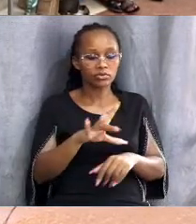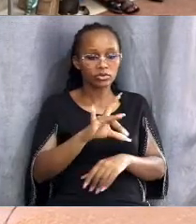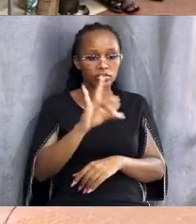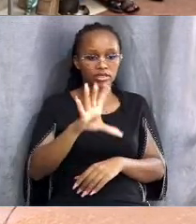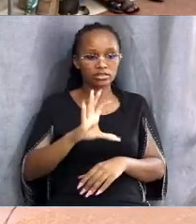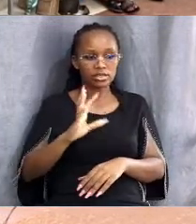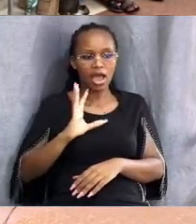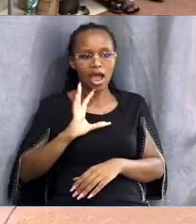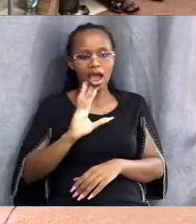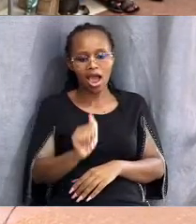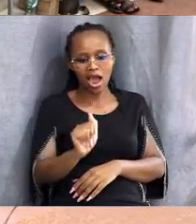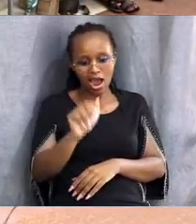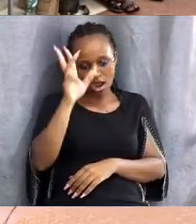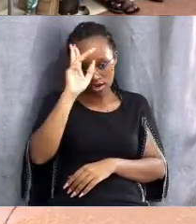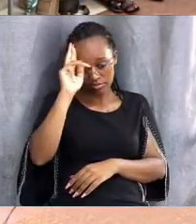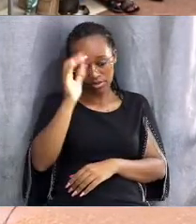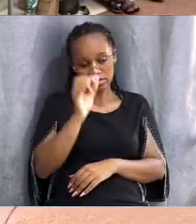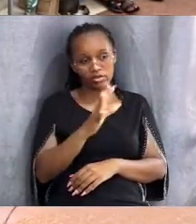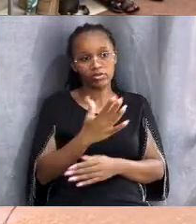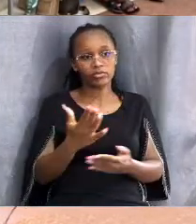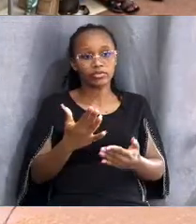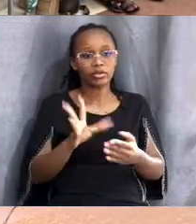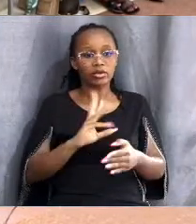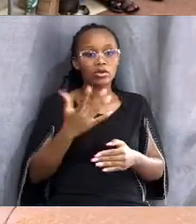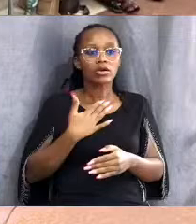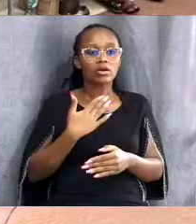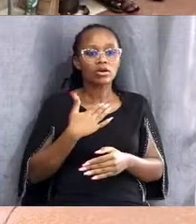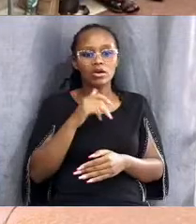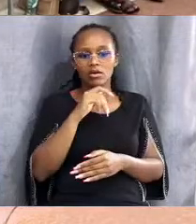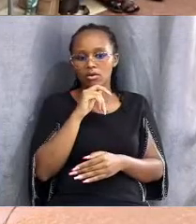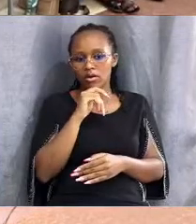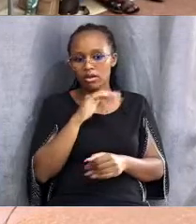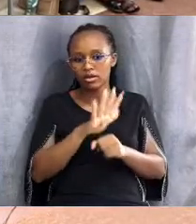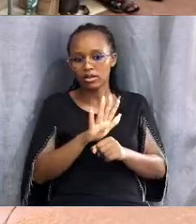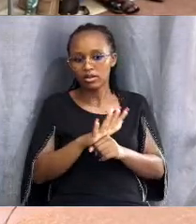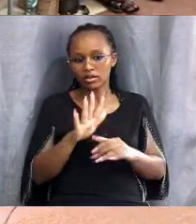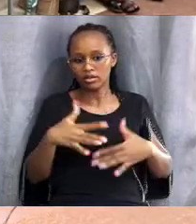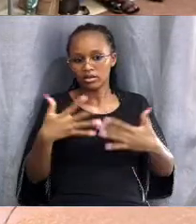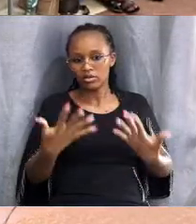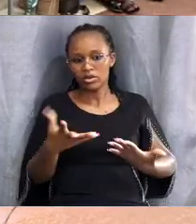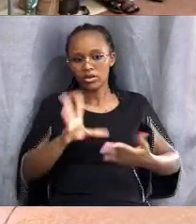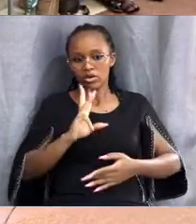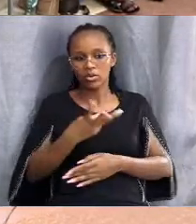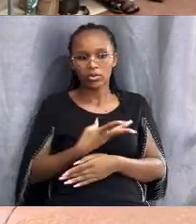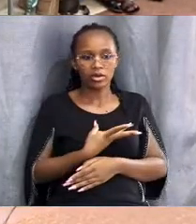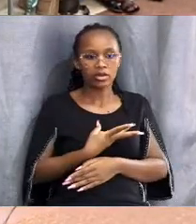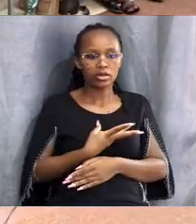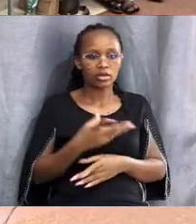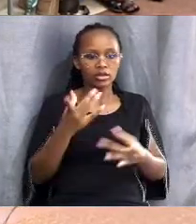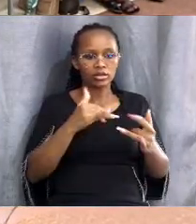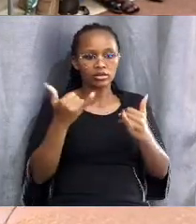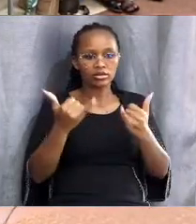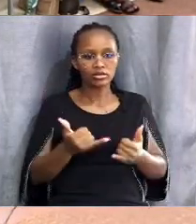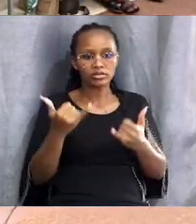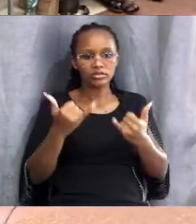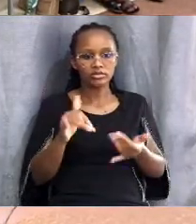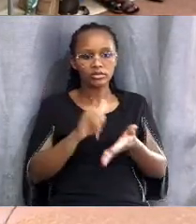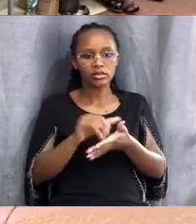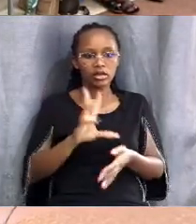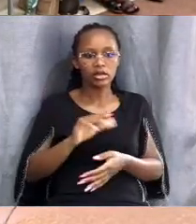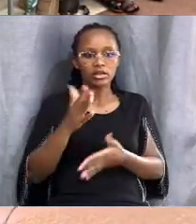a reminder of you. We still wonder what we will do now